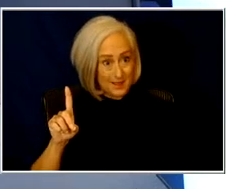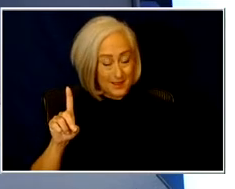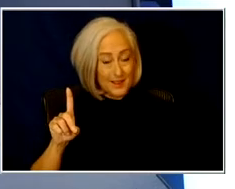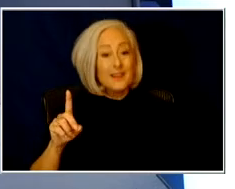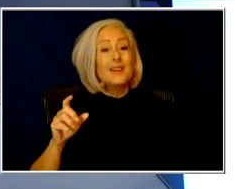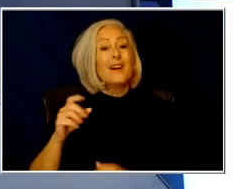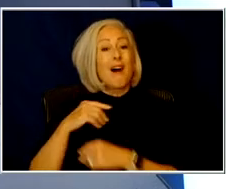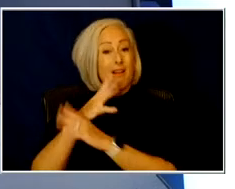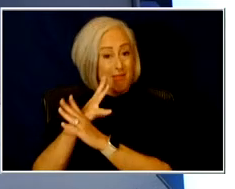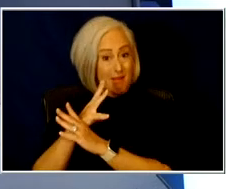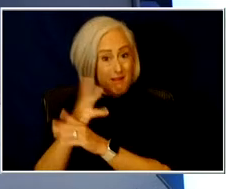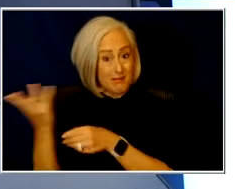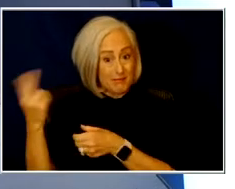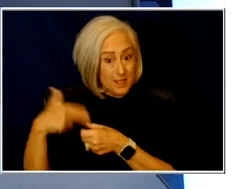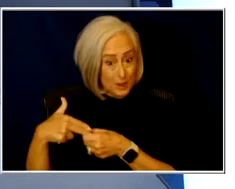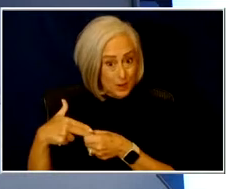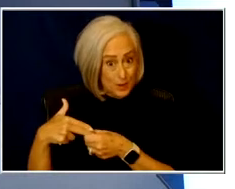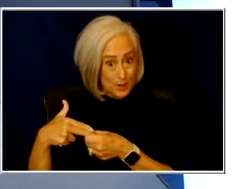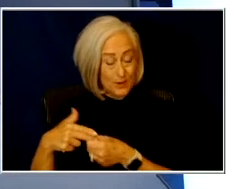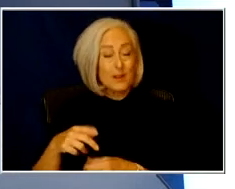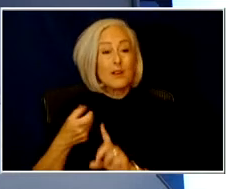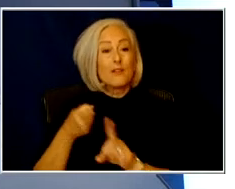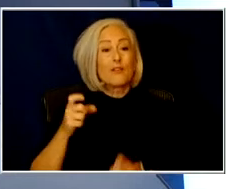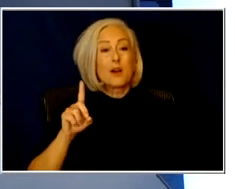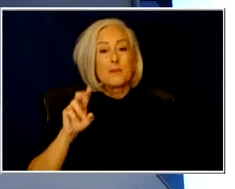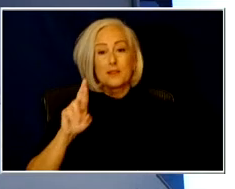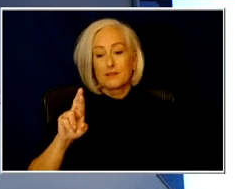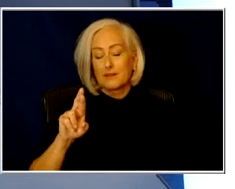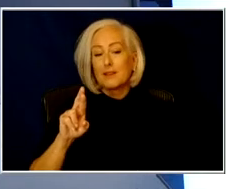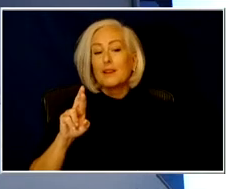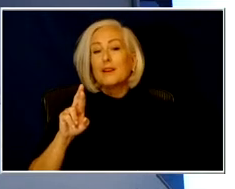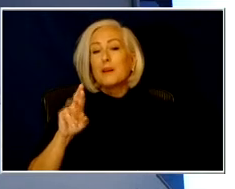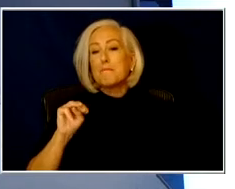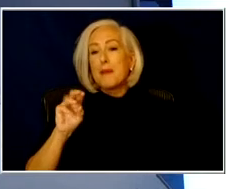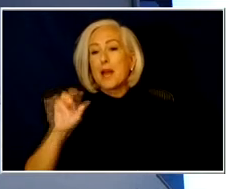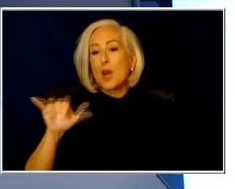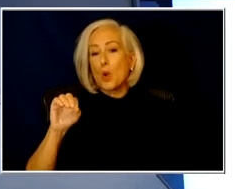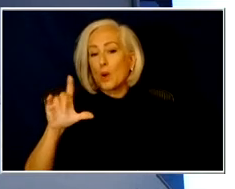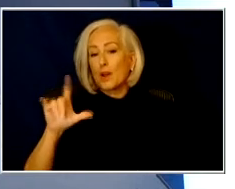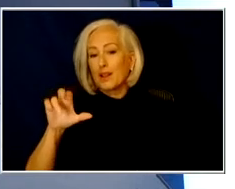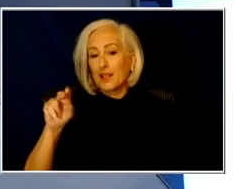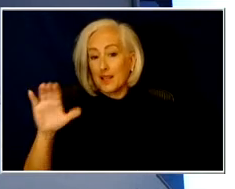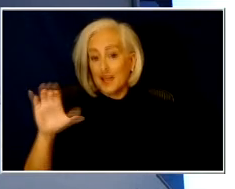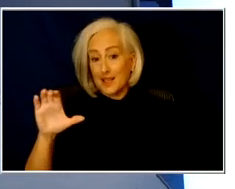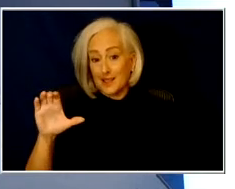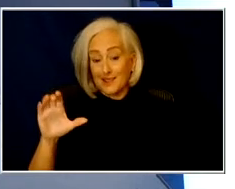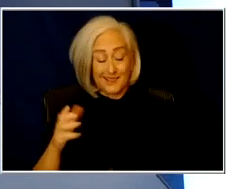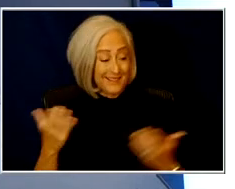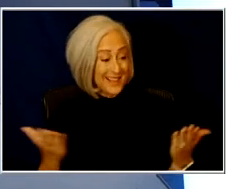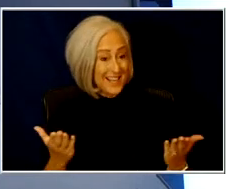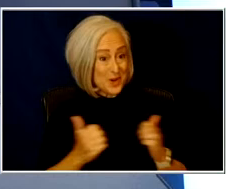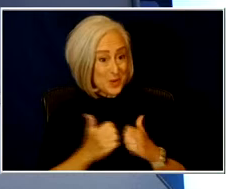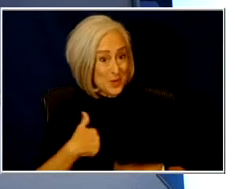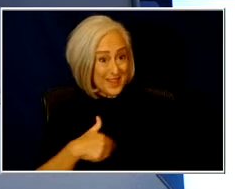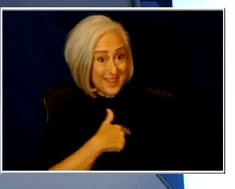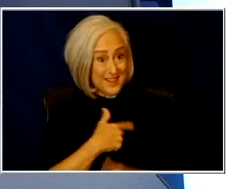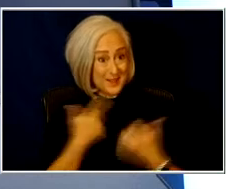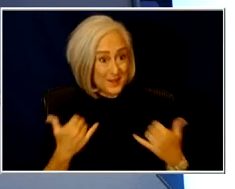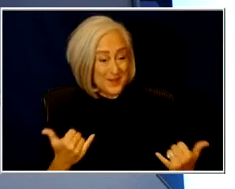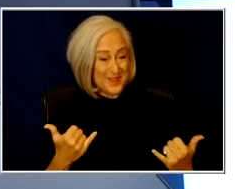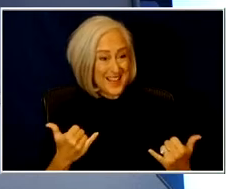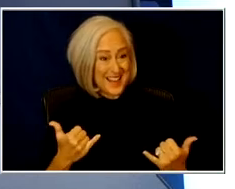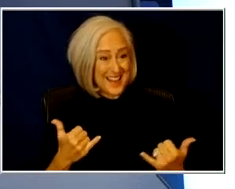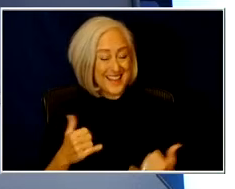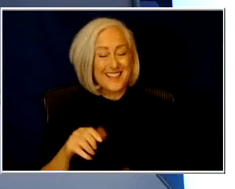and director of Mayo's vaccine research group and with us in the Dolph C Simons junior family broadcast studio is